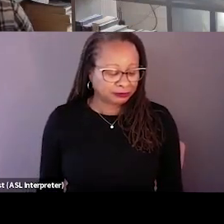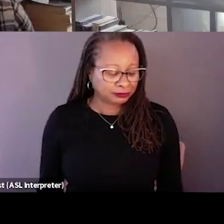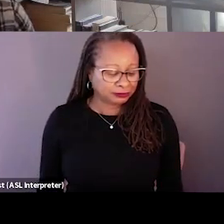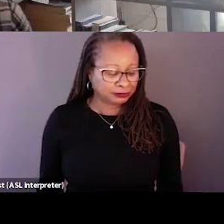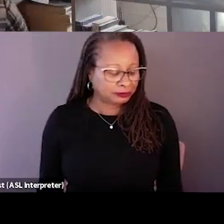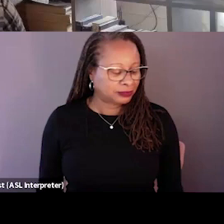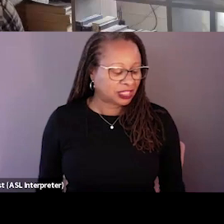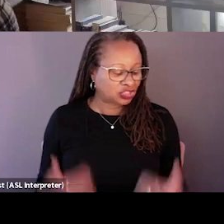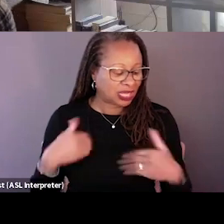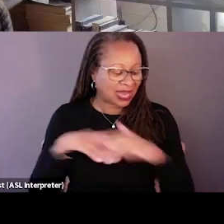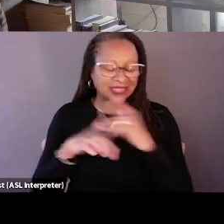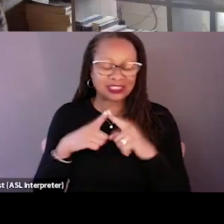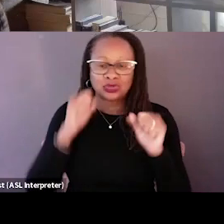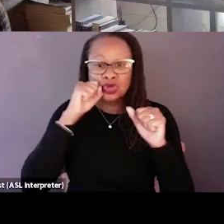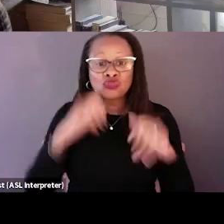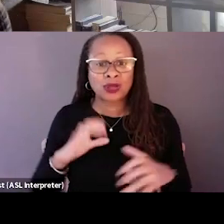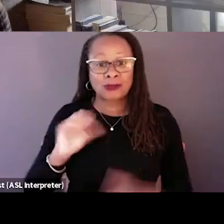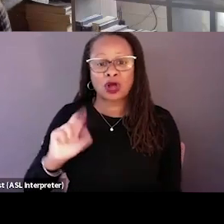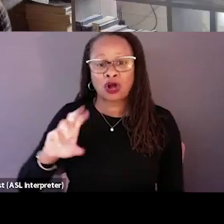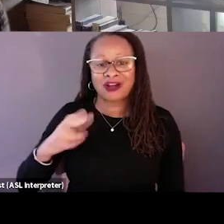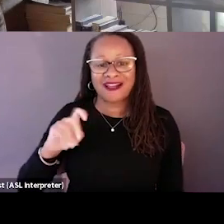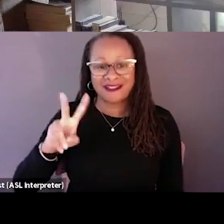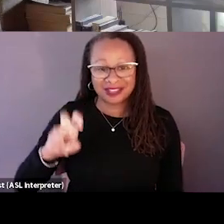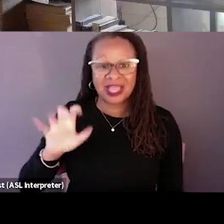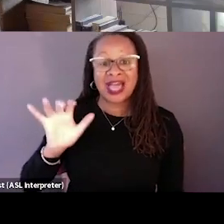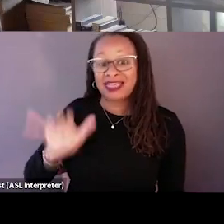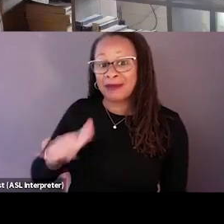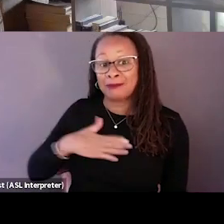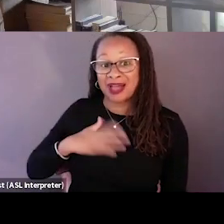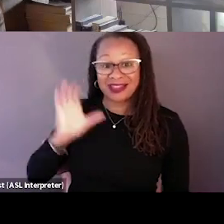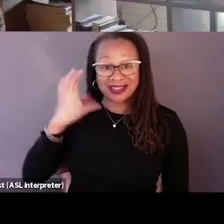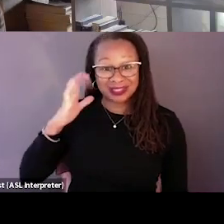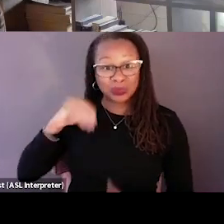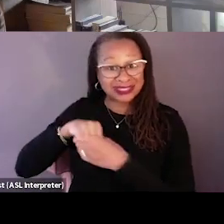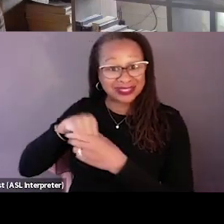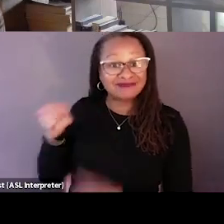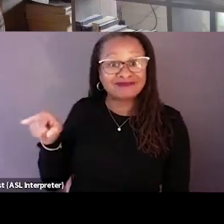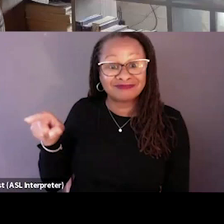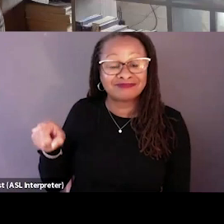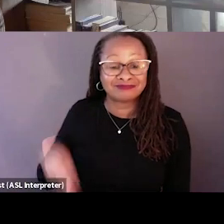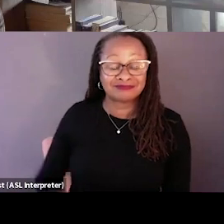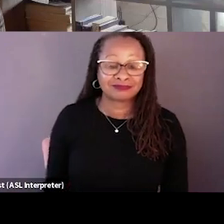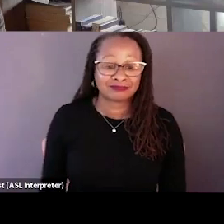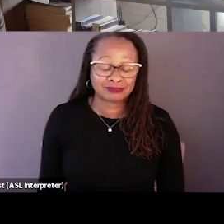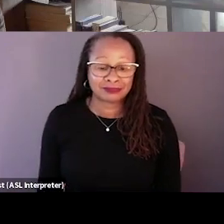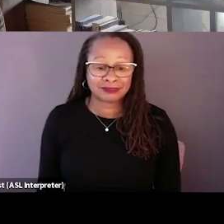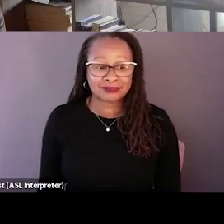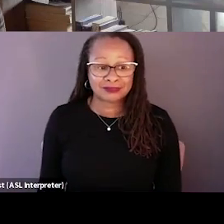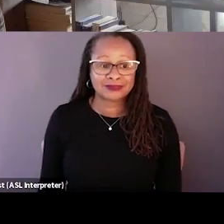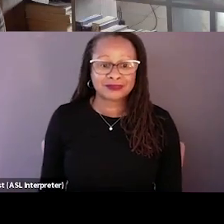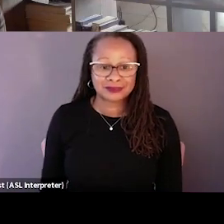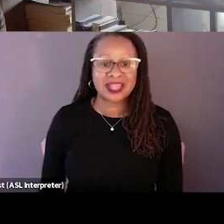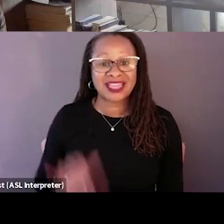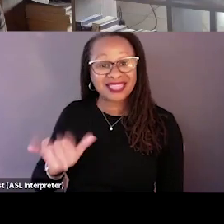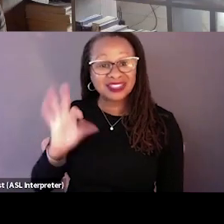incredible archives that my cousin was in. Uh, Wow. and this is footage